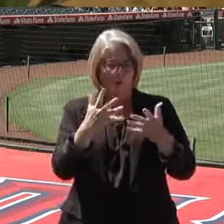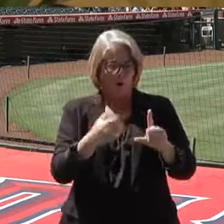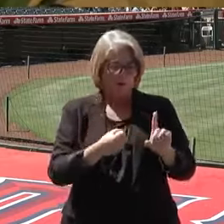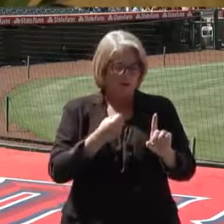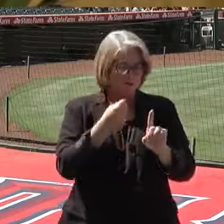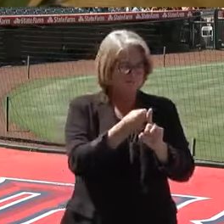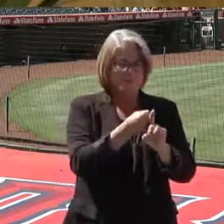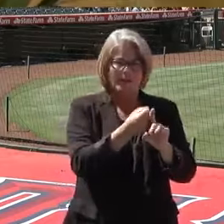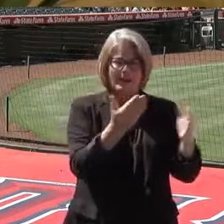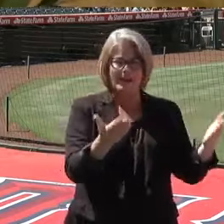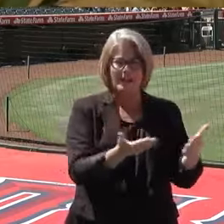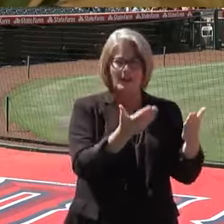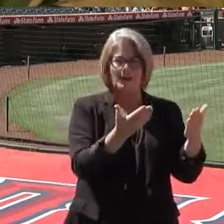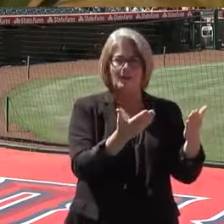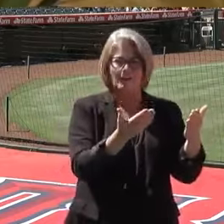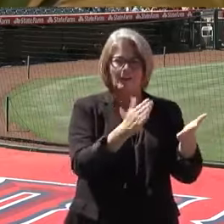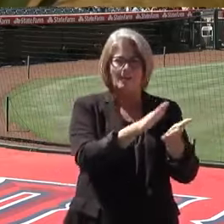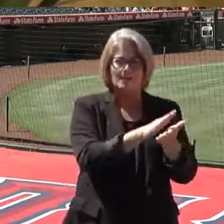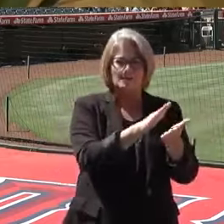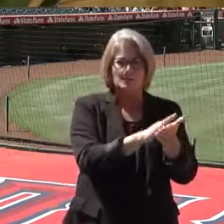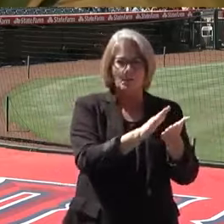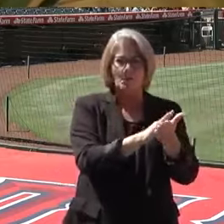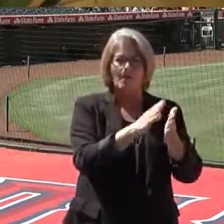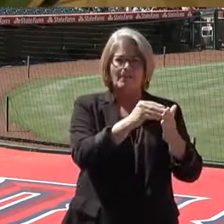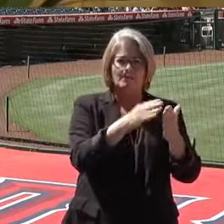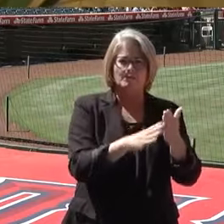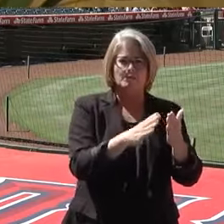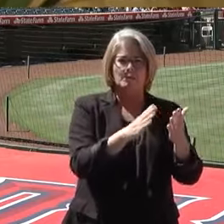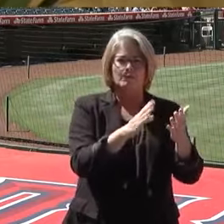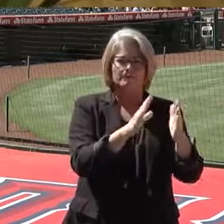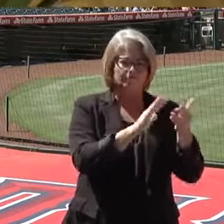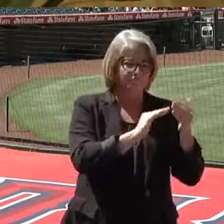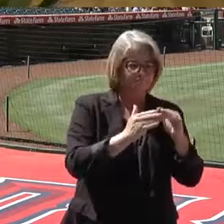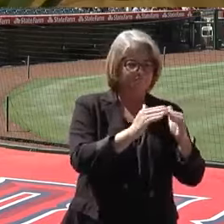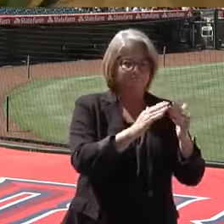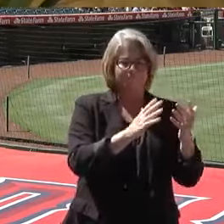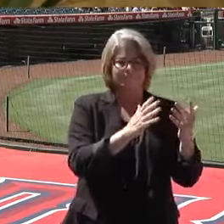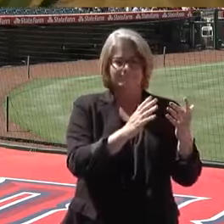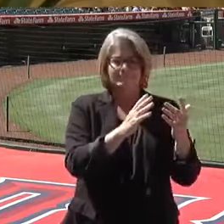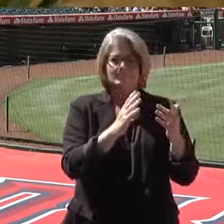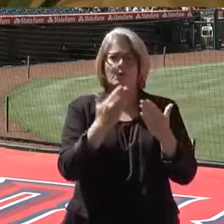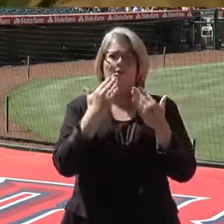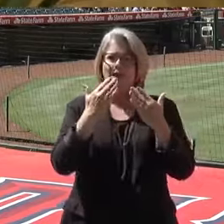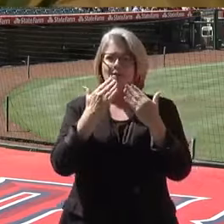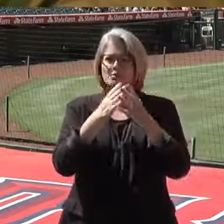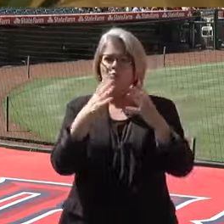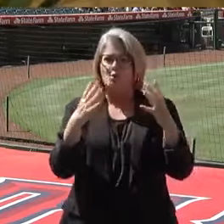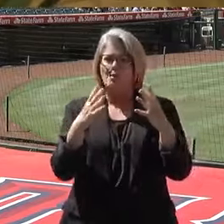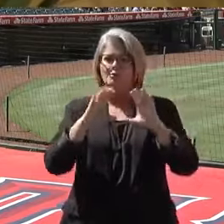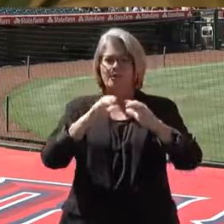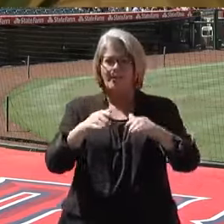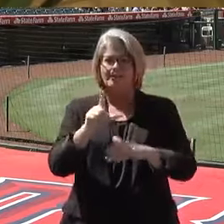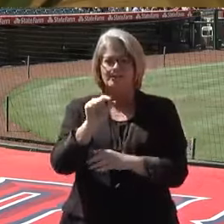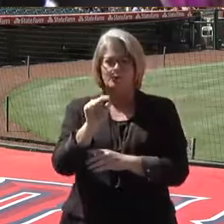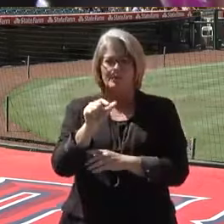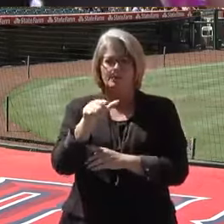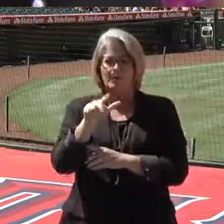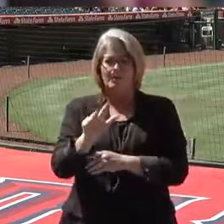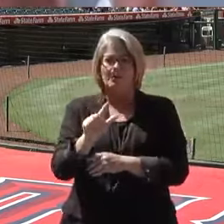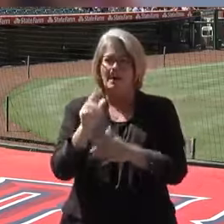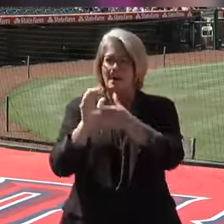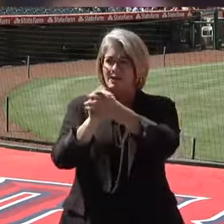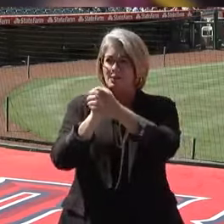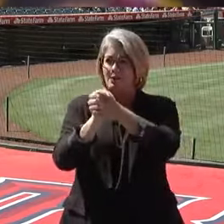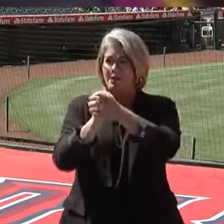time to honor all that you have achieved. Thank you for your dedication, class of 2023. Congratulations, you did it.